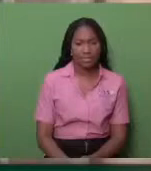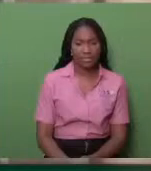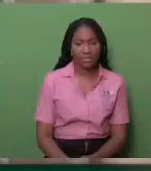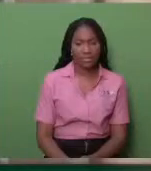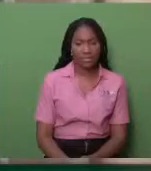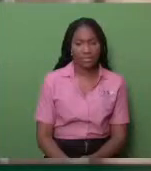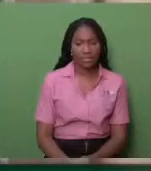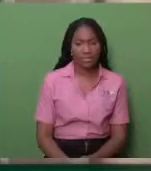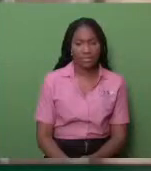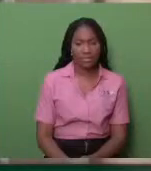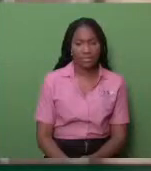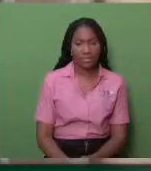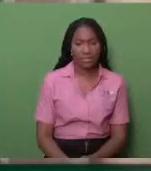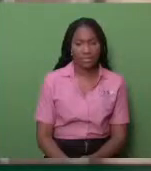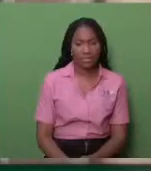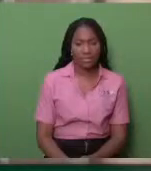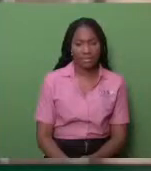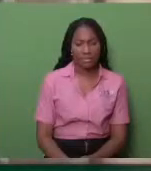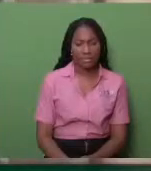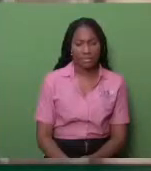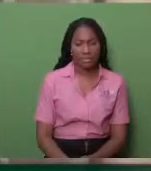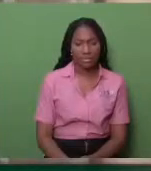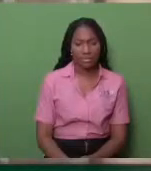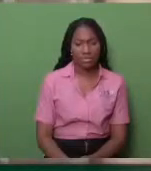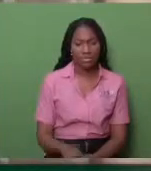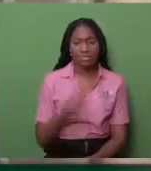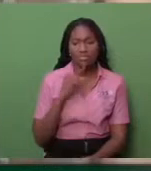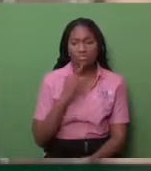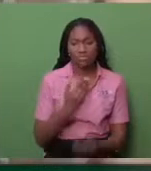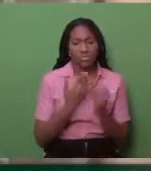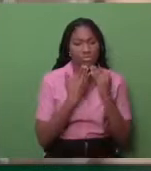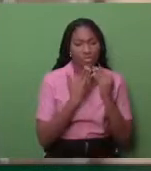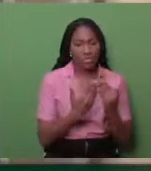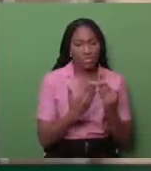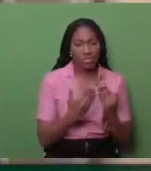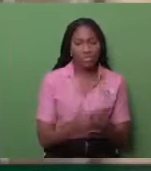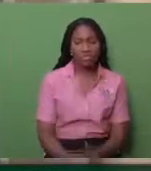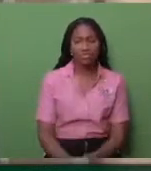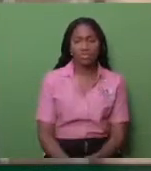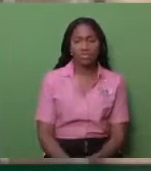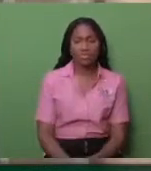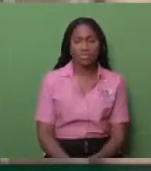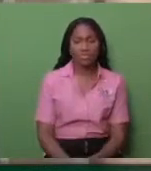Pick a paper, please. Thank you, madam. Thank you.